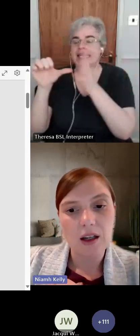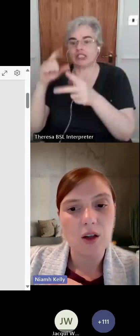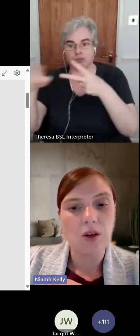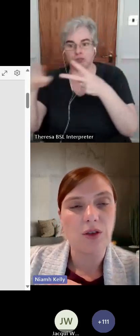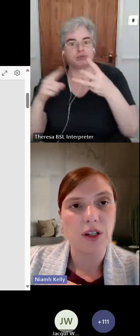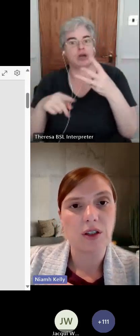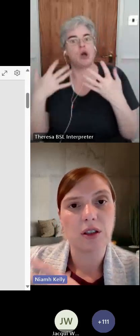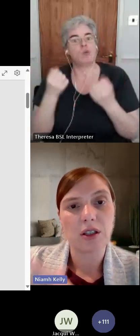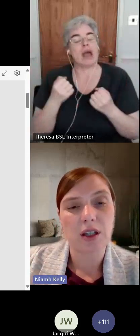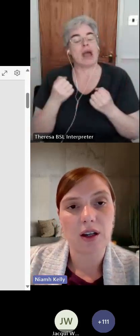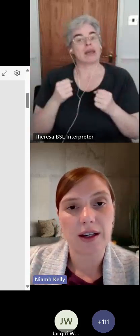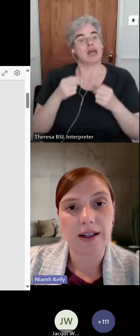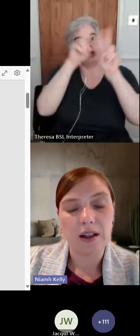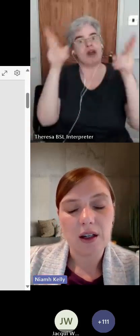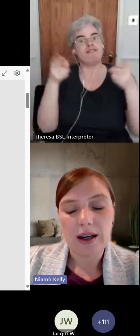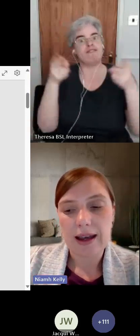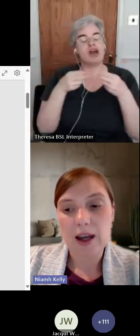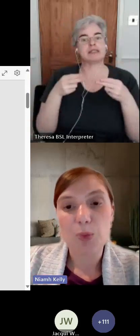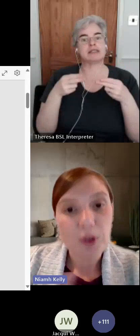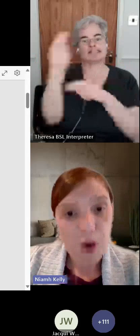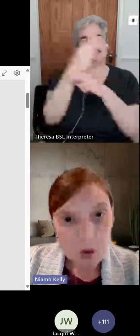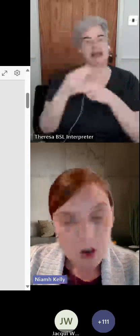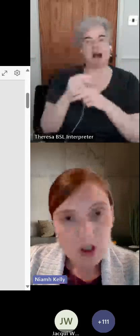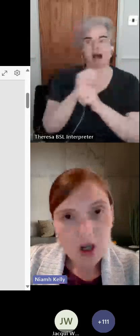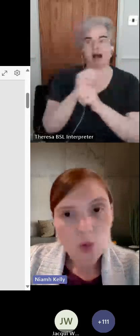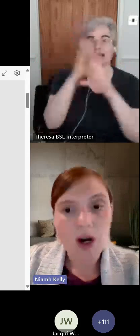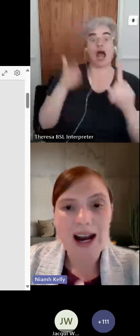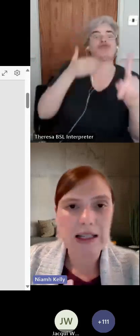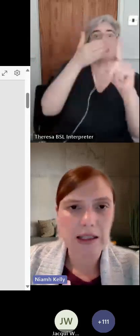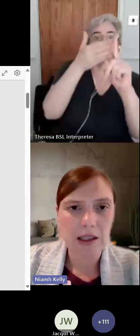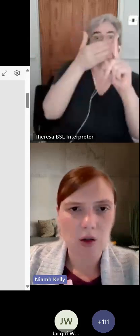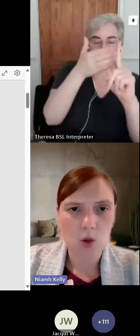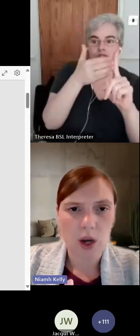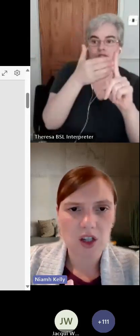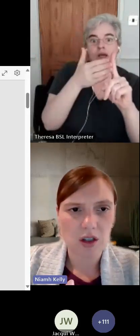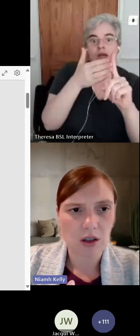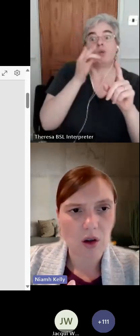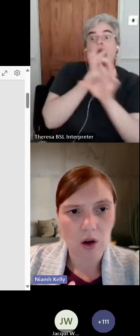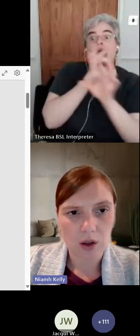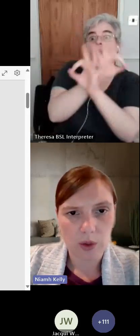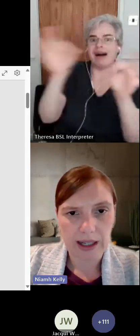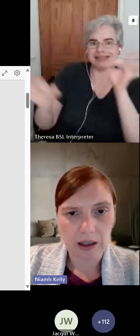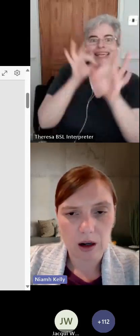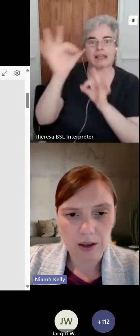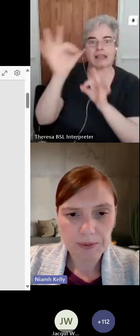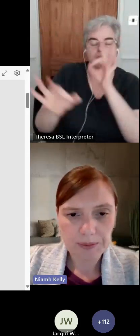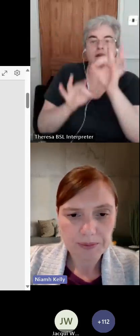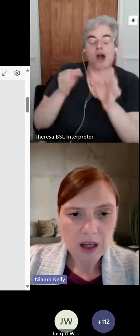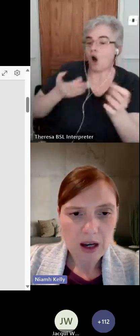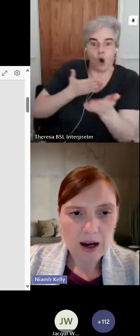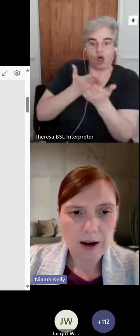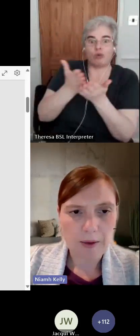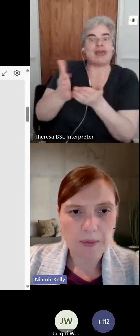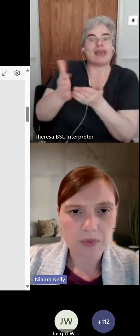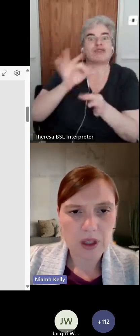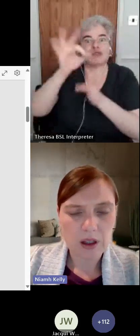when we take a universal design approach, we're asking those questions all the way along.